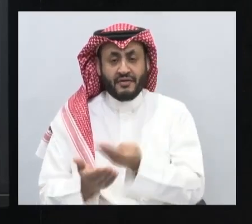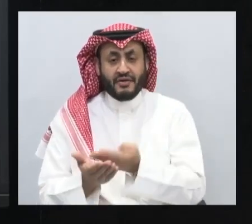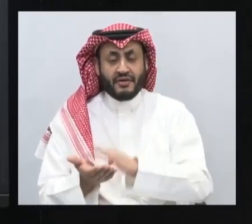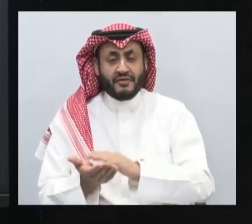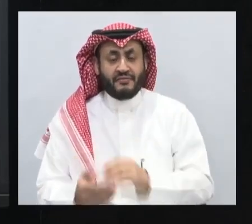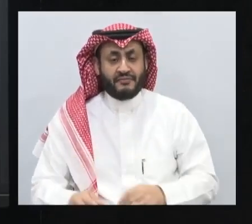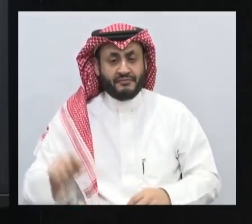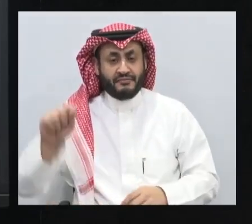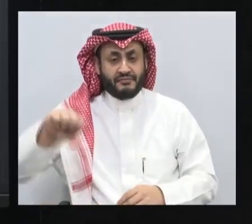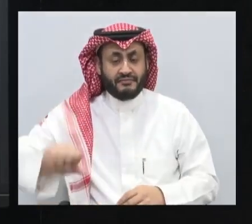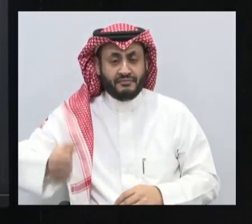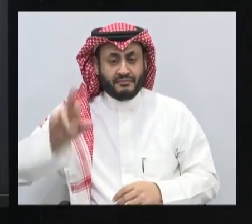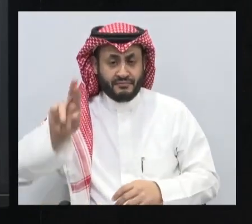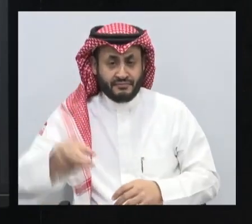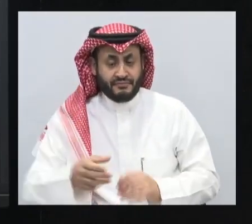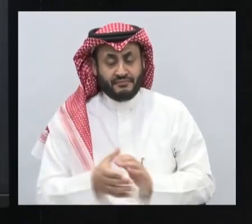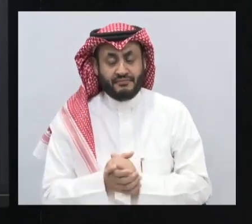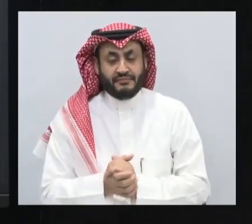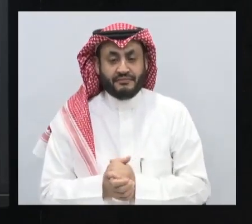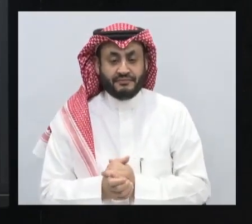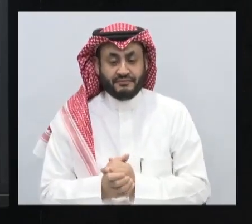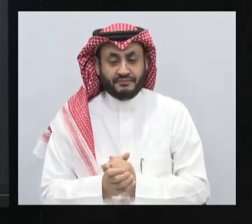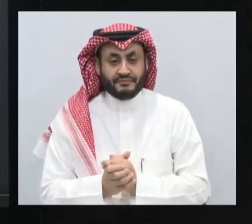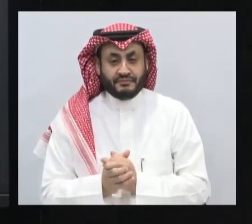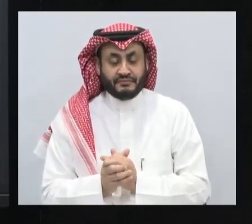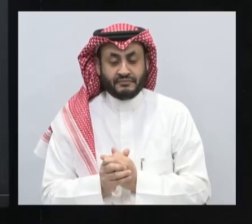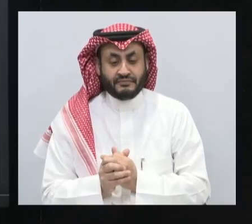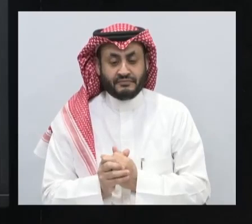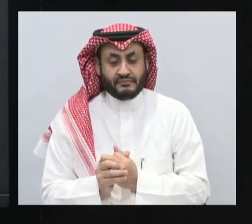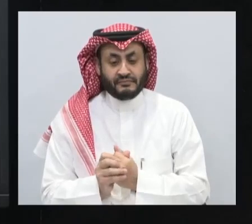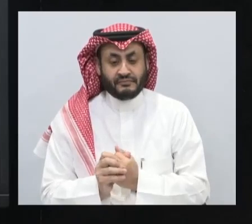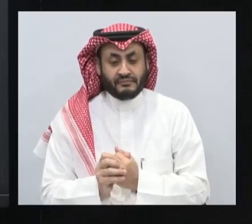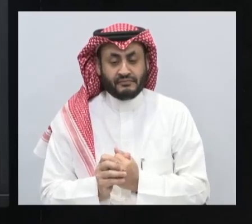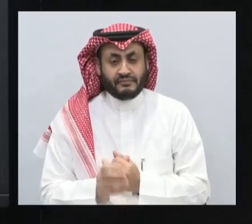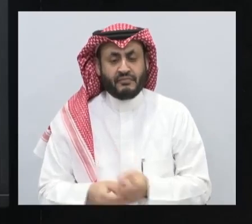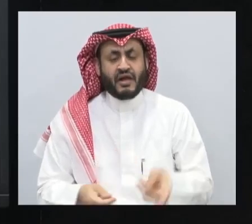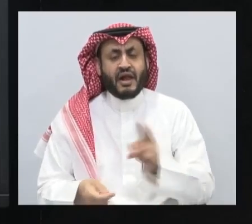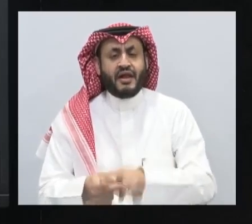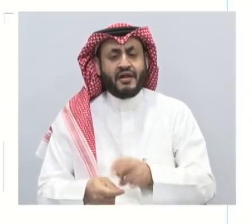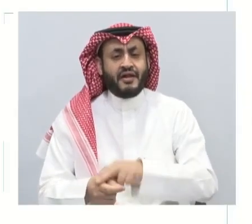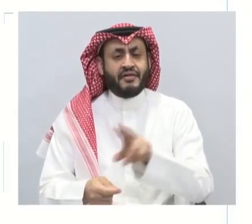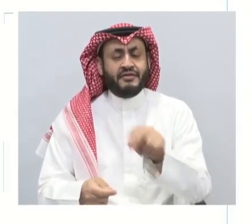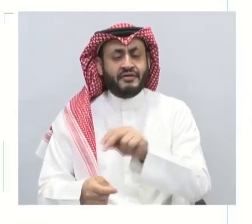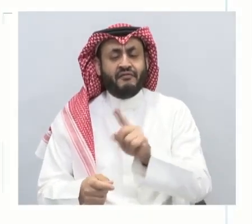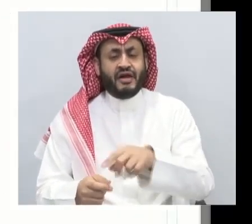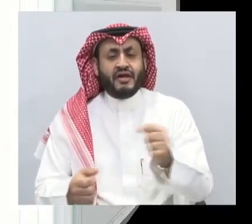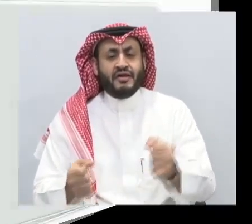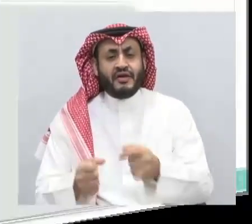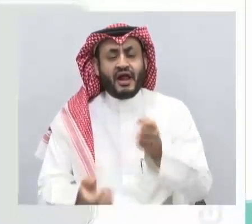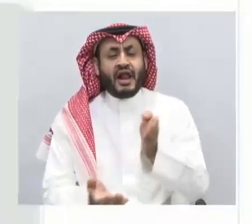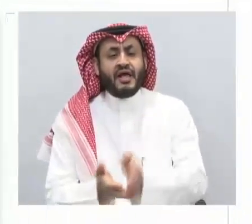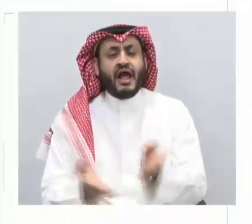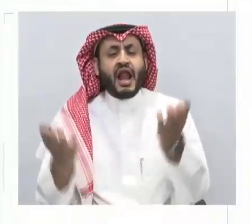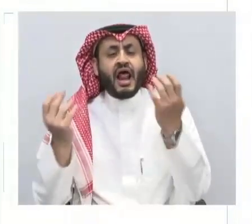Mr. Fawaz Al-Aqil, the interpreter to the sign language. As always, we start our class by reviewing the